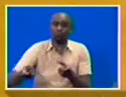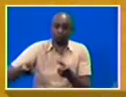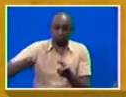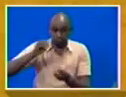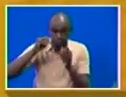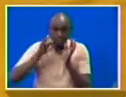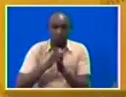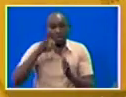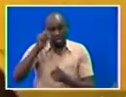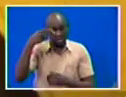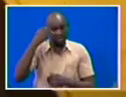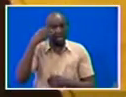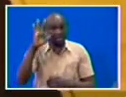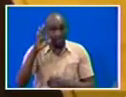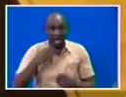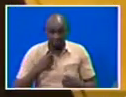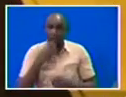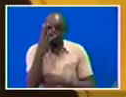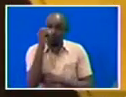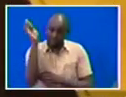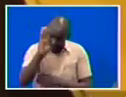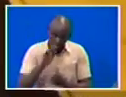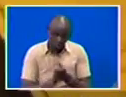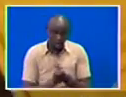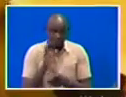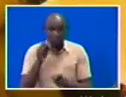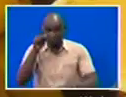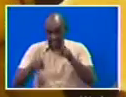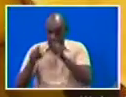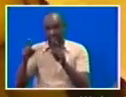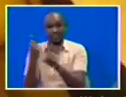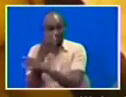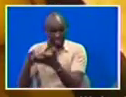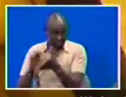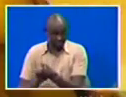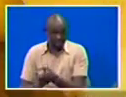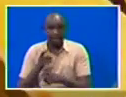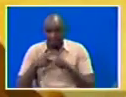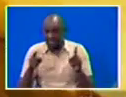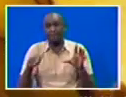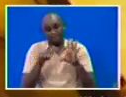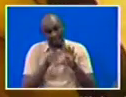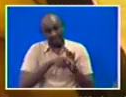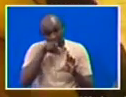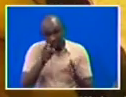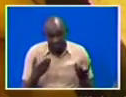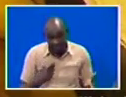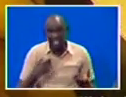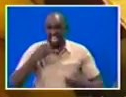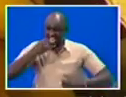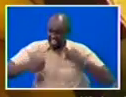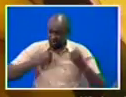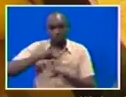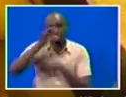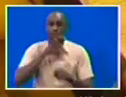to NHIF every year is about 40 billion from its various schemes. However, members at times do not enjoy all